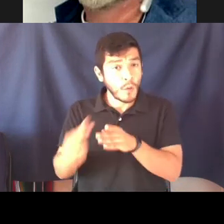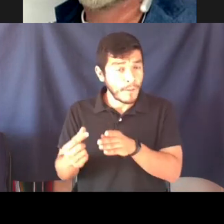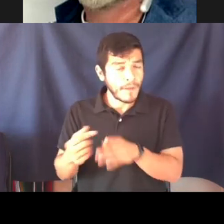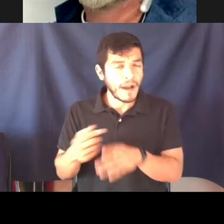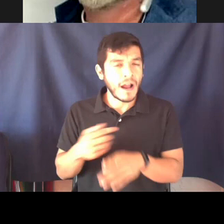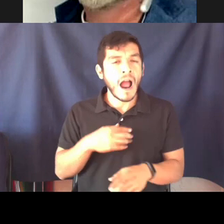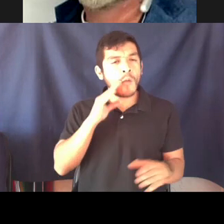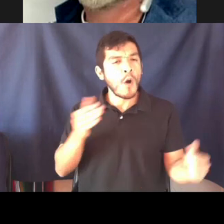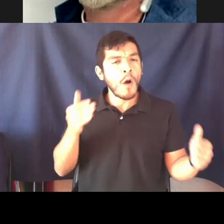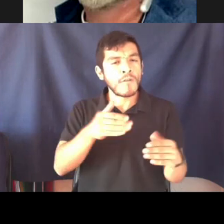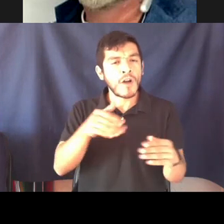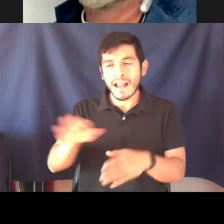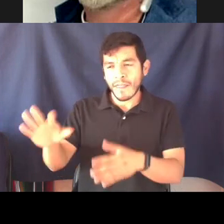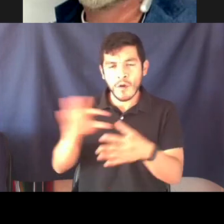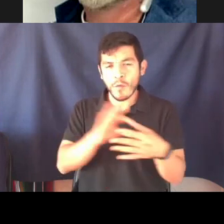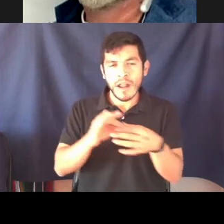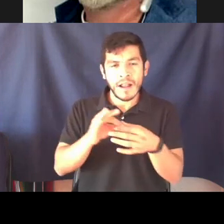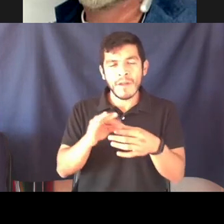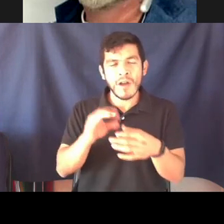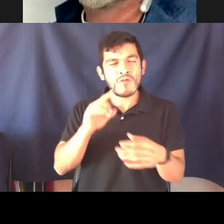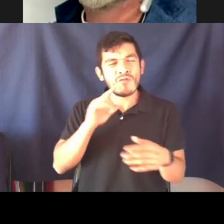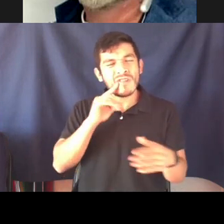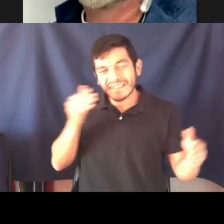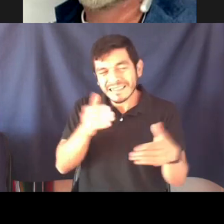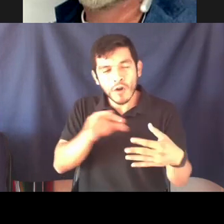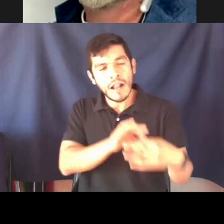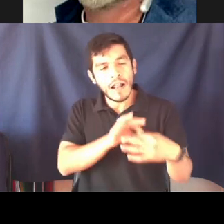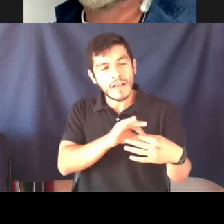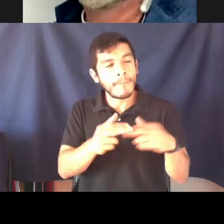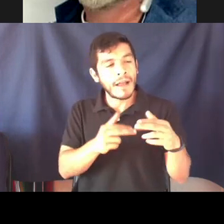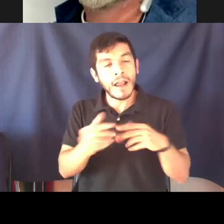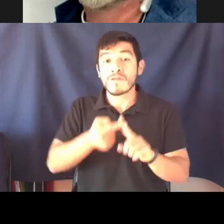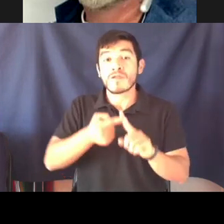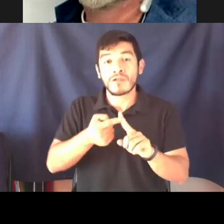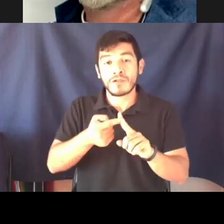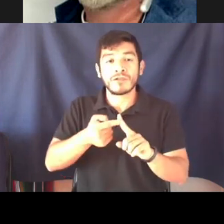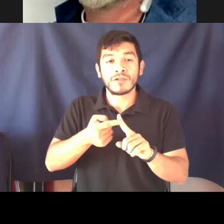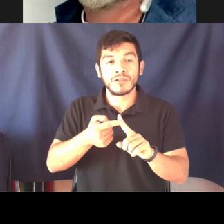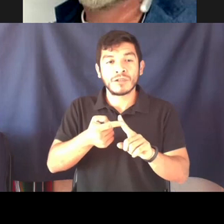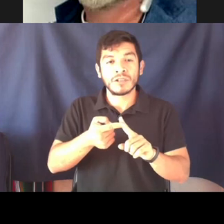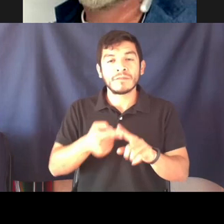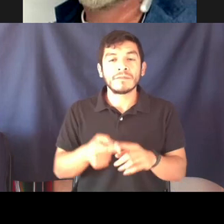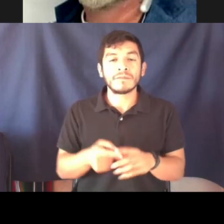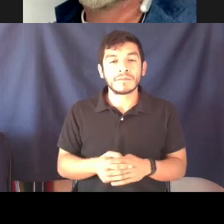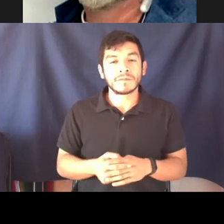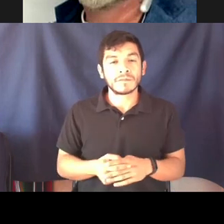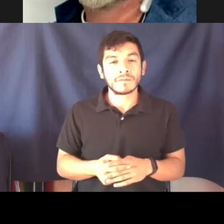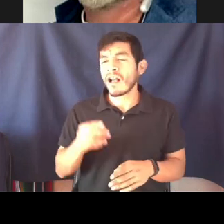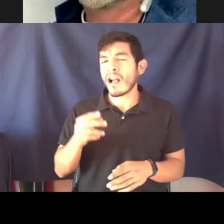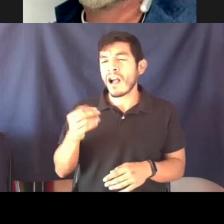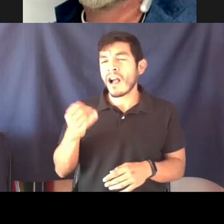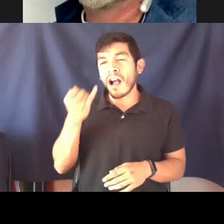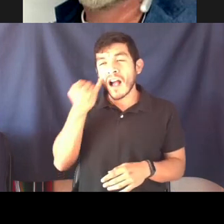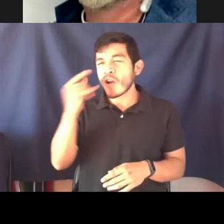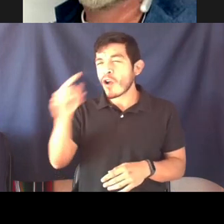building first. I think unless you're doing some very short-term mentoring thing where it's only going to last a quarter of the